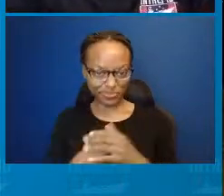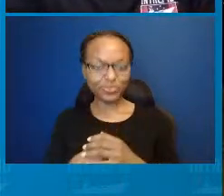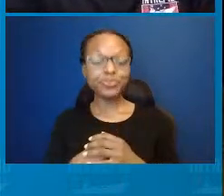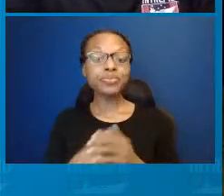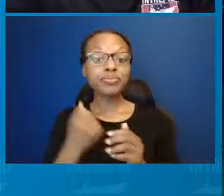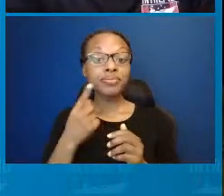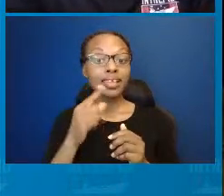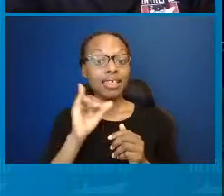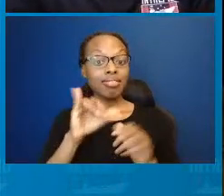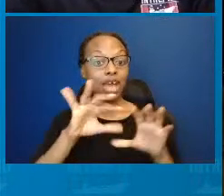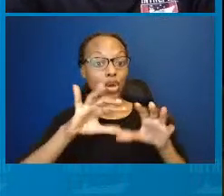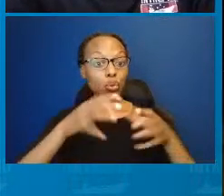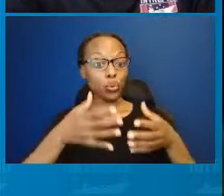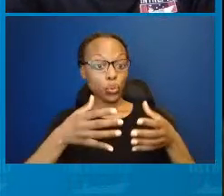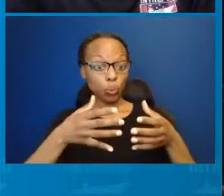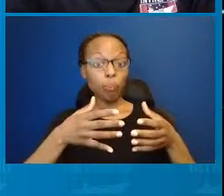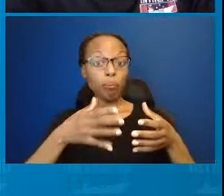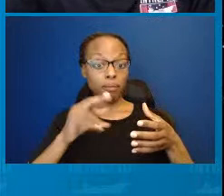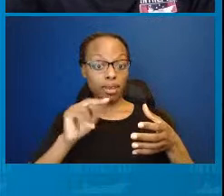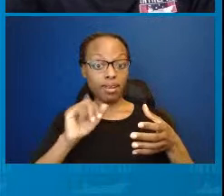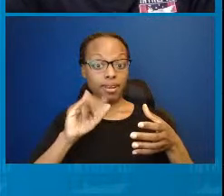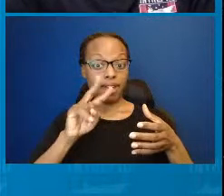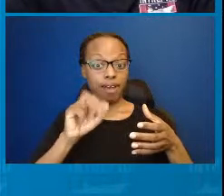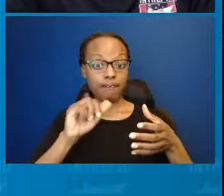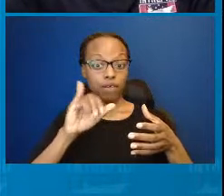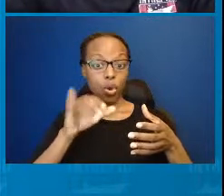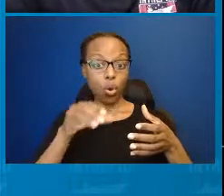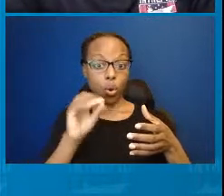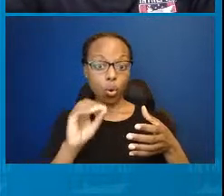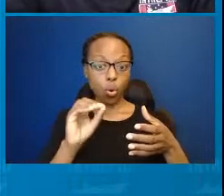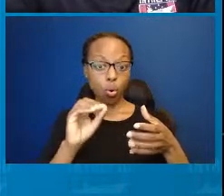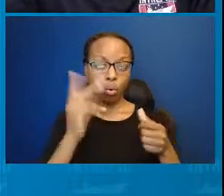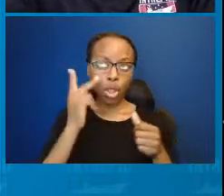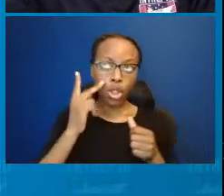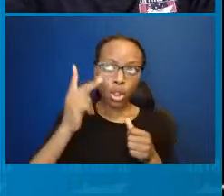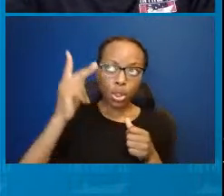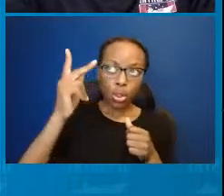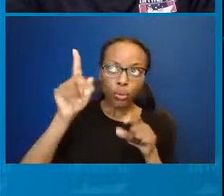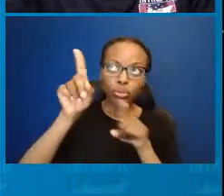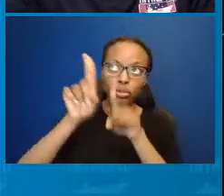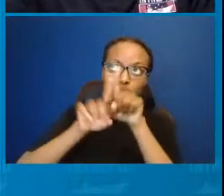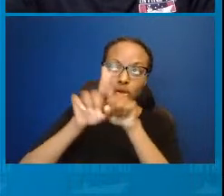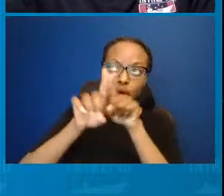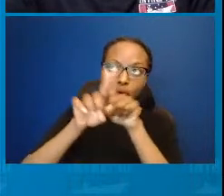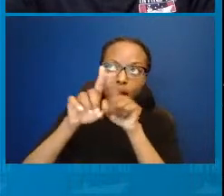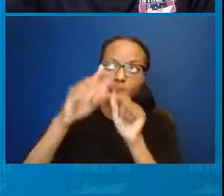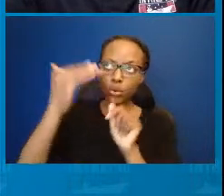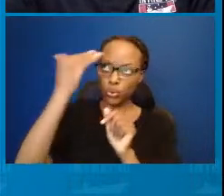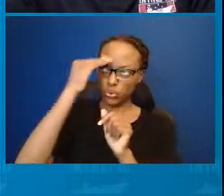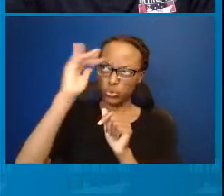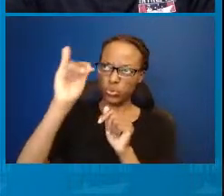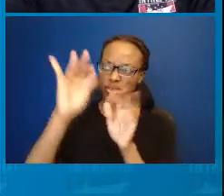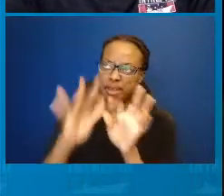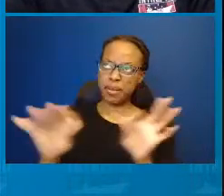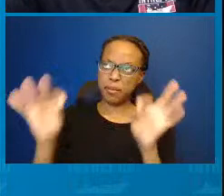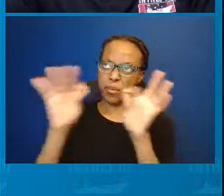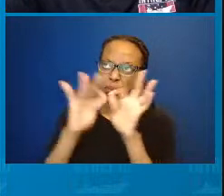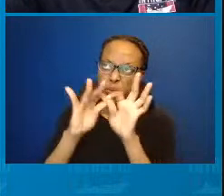tell a similar story. Or they looked at a star and saw how important it was, right? So we're going to zoom out a bit